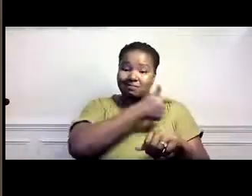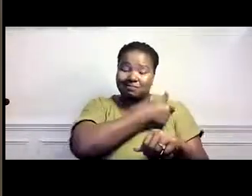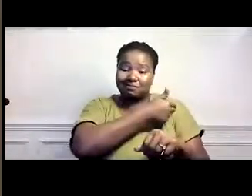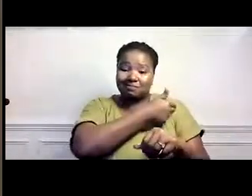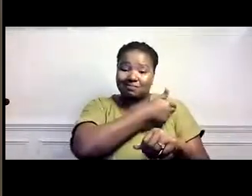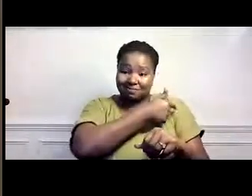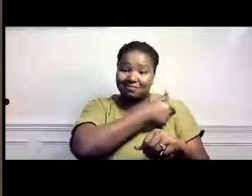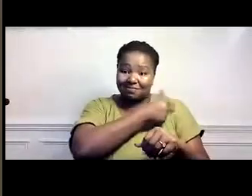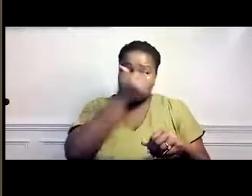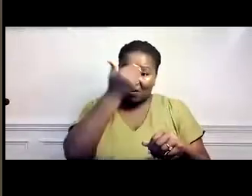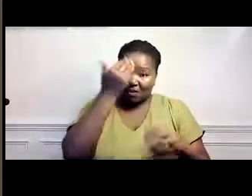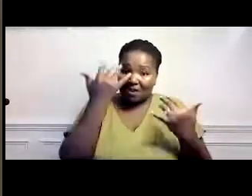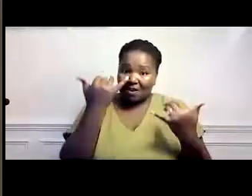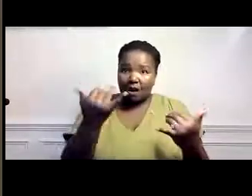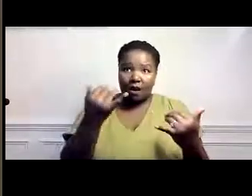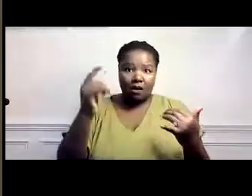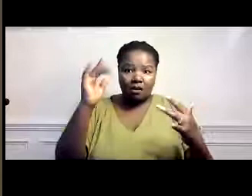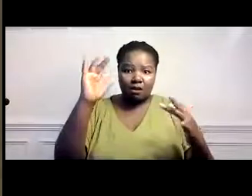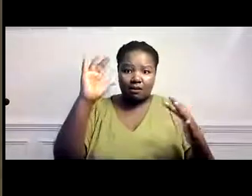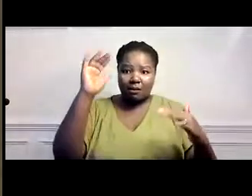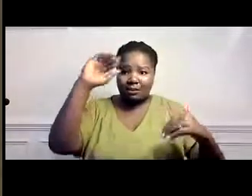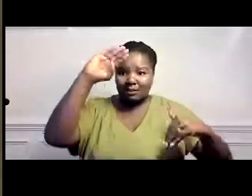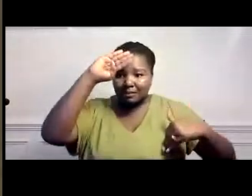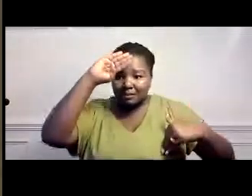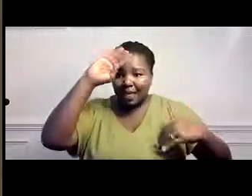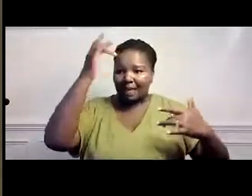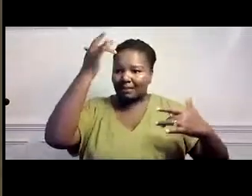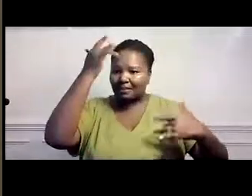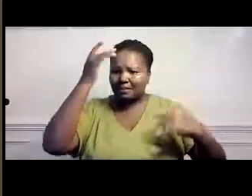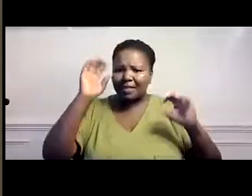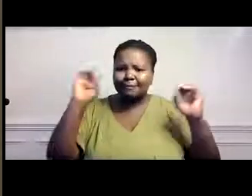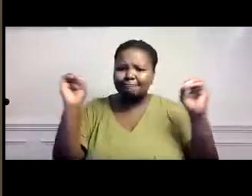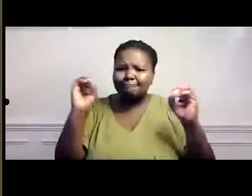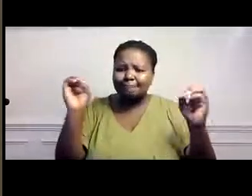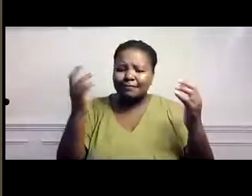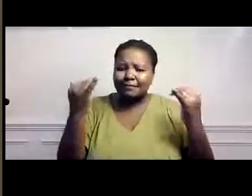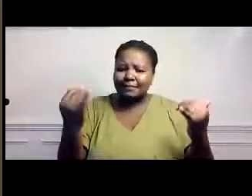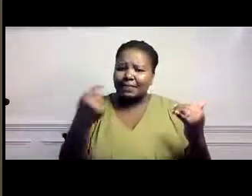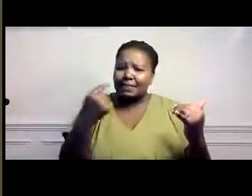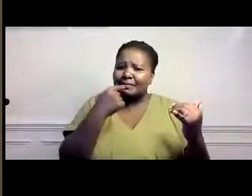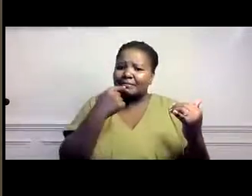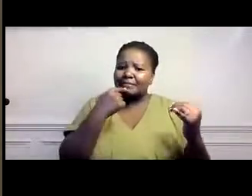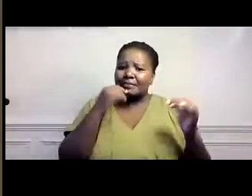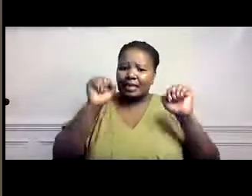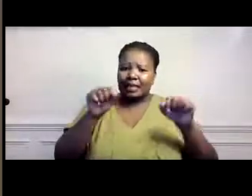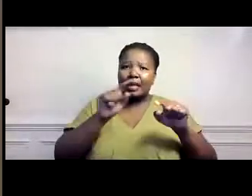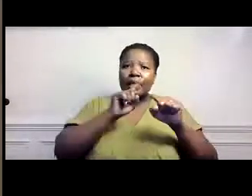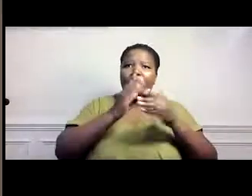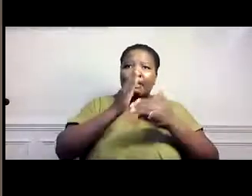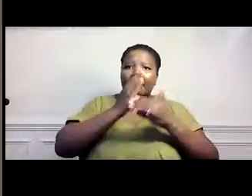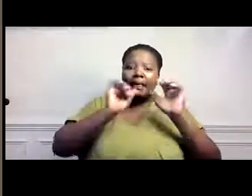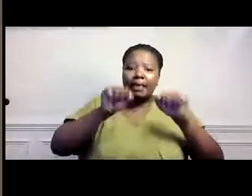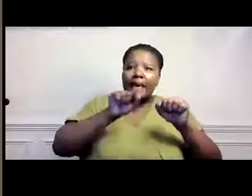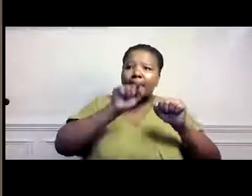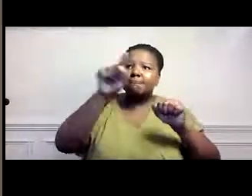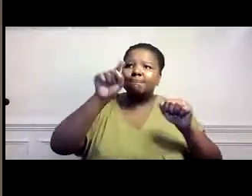and we're not sick. And now they're telling us that we can merge with other people